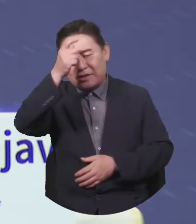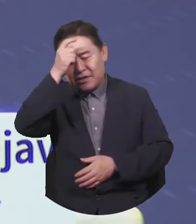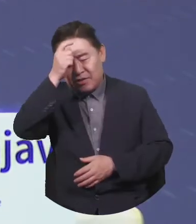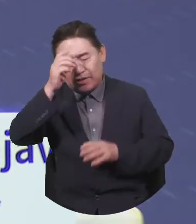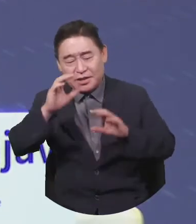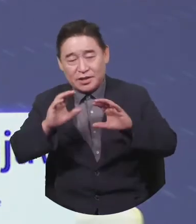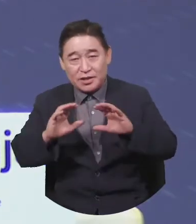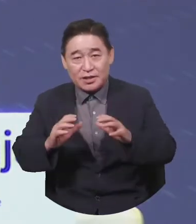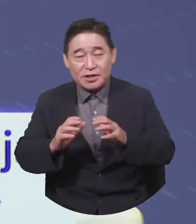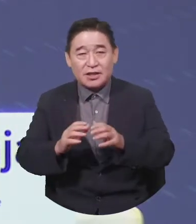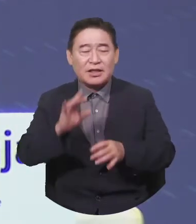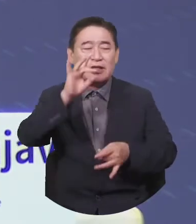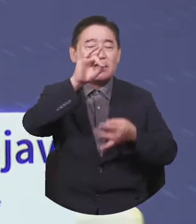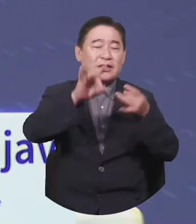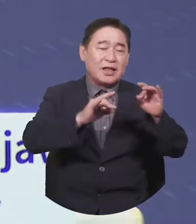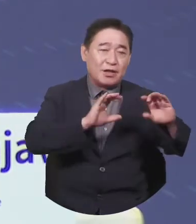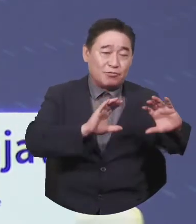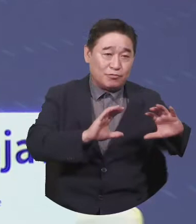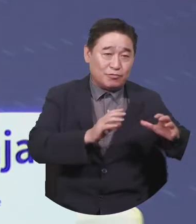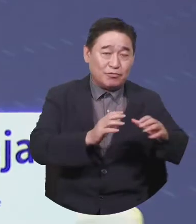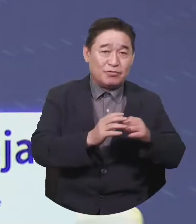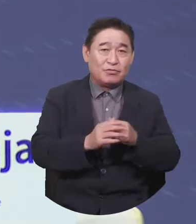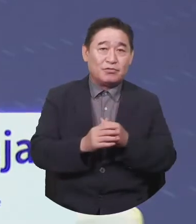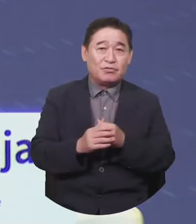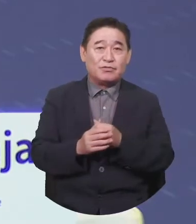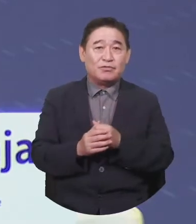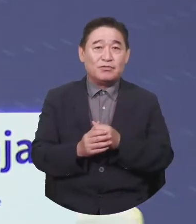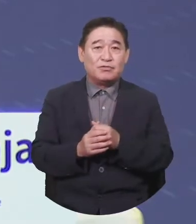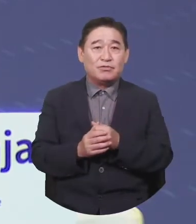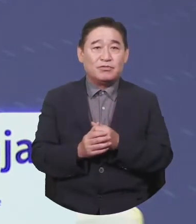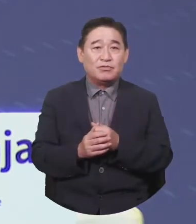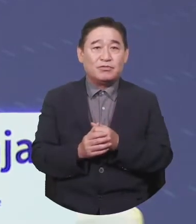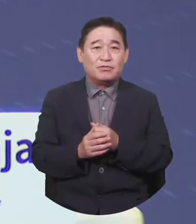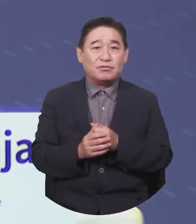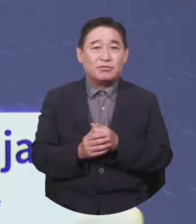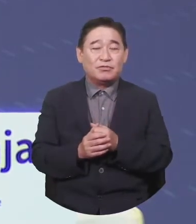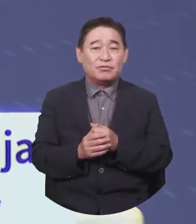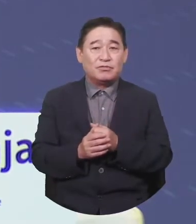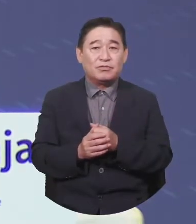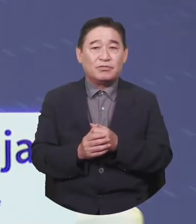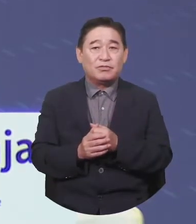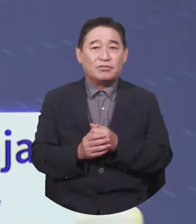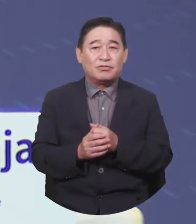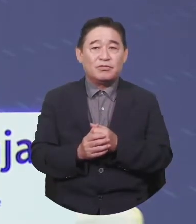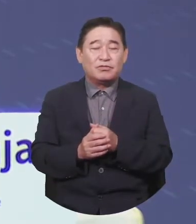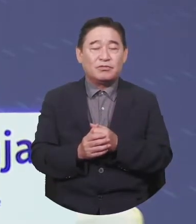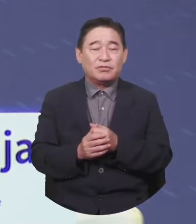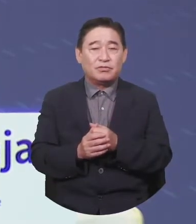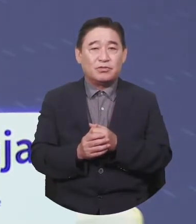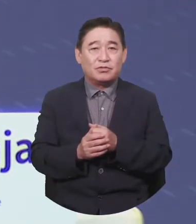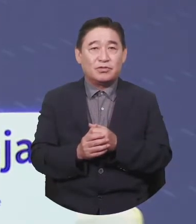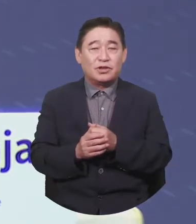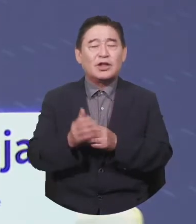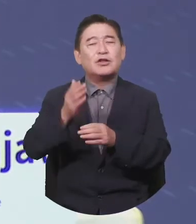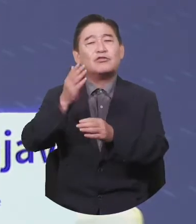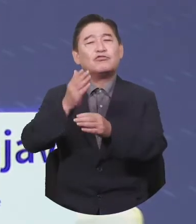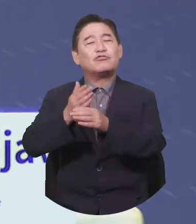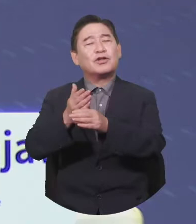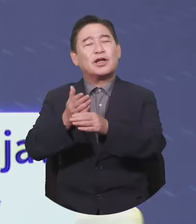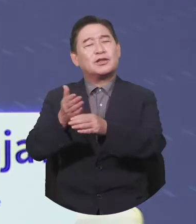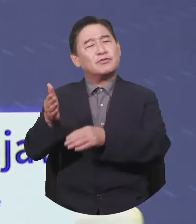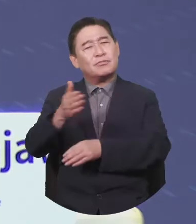and Thailand. So they are the ones who accumulated both